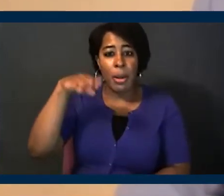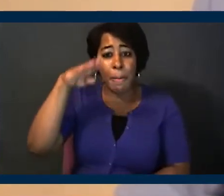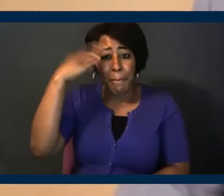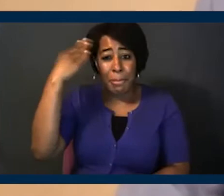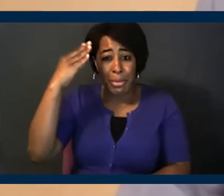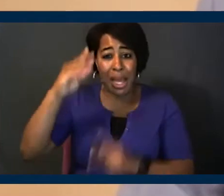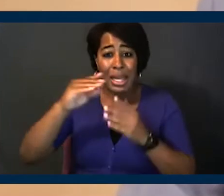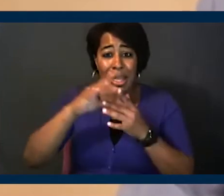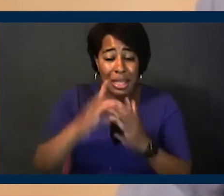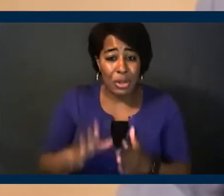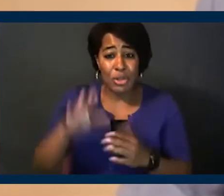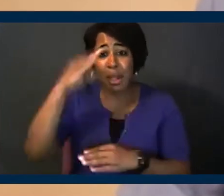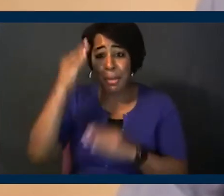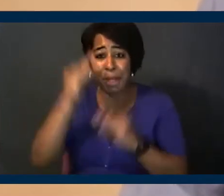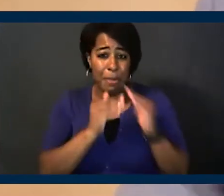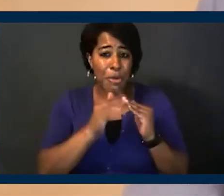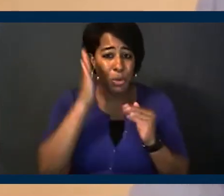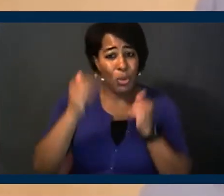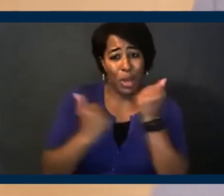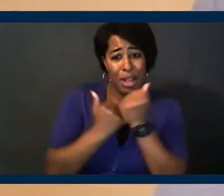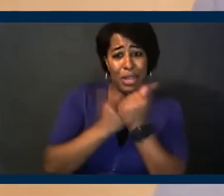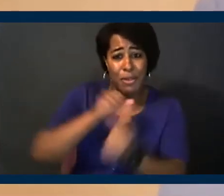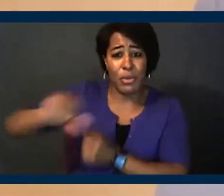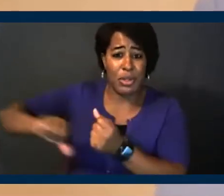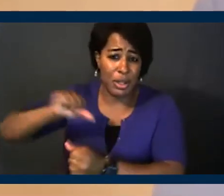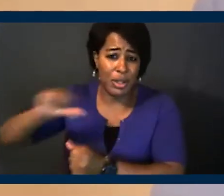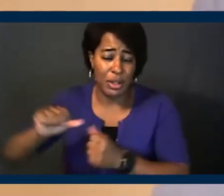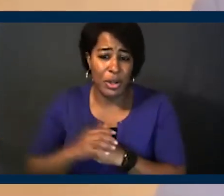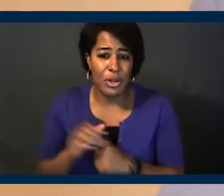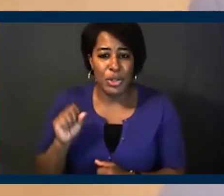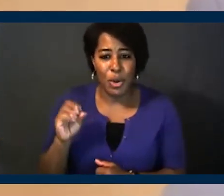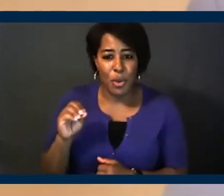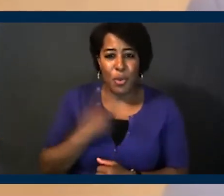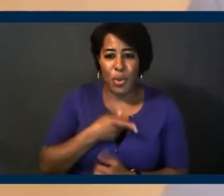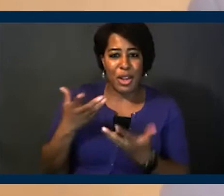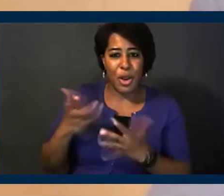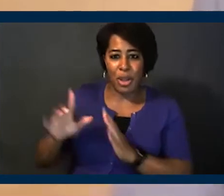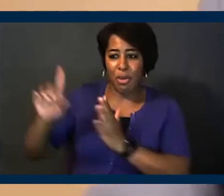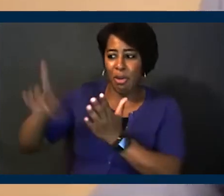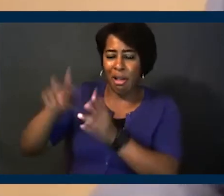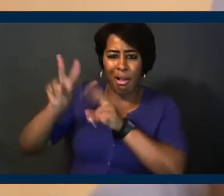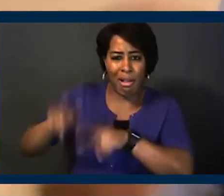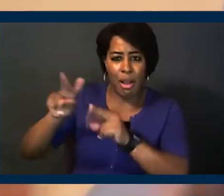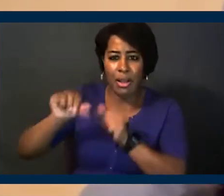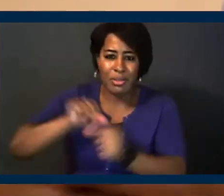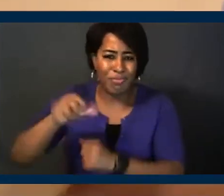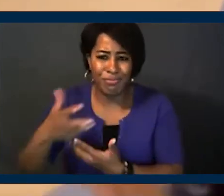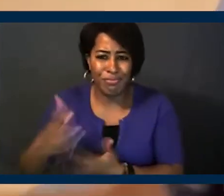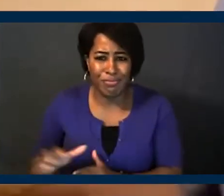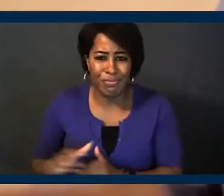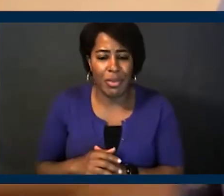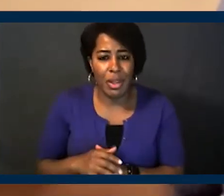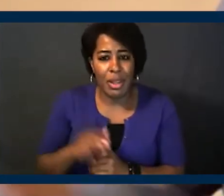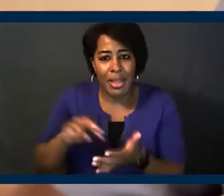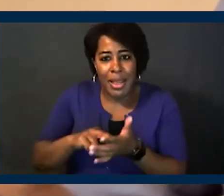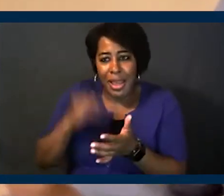community in certain cases. So why would we spend time stepping on each other and then hurting the next